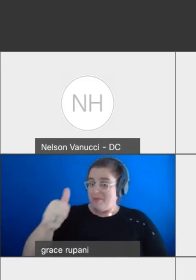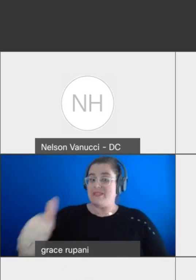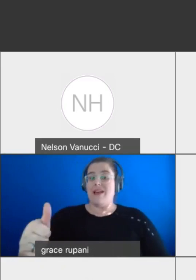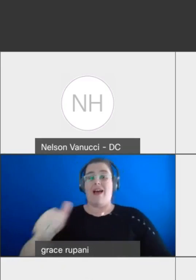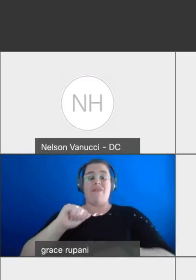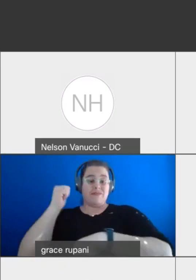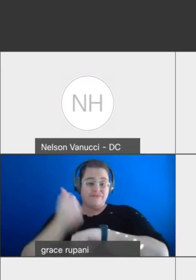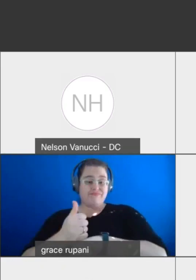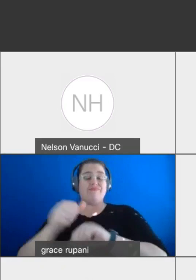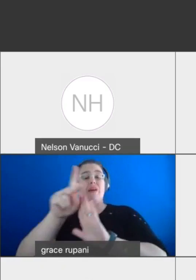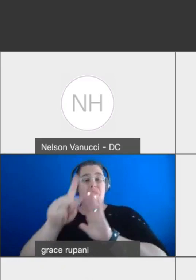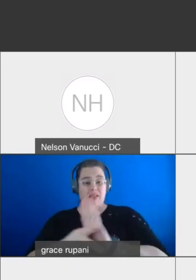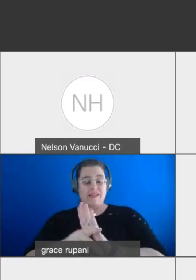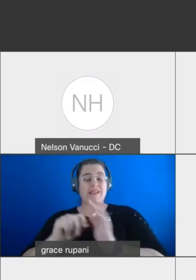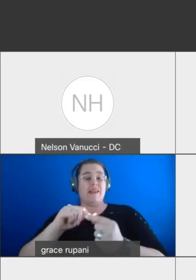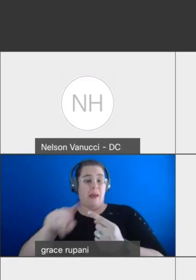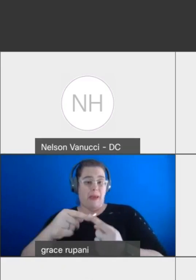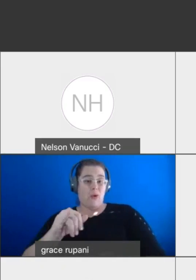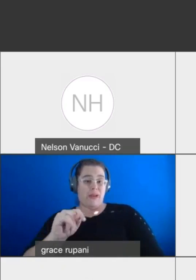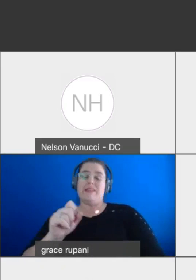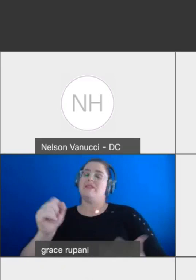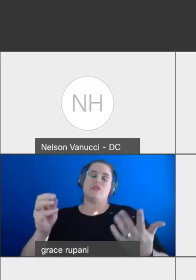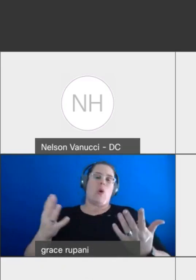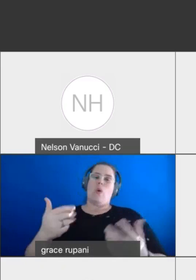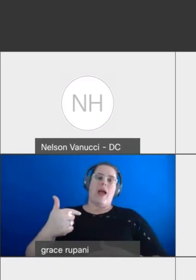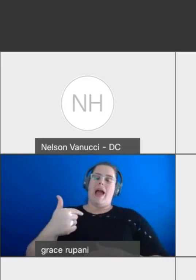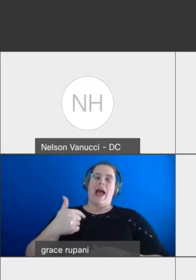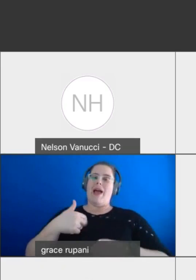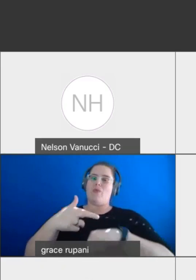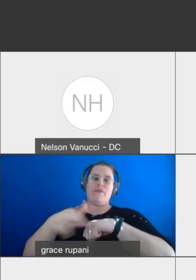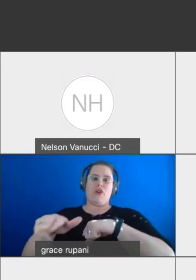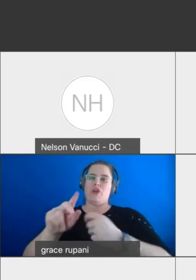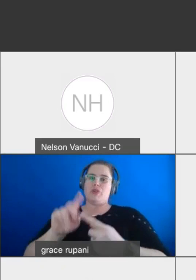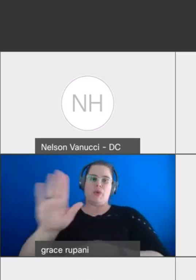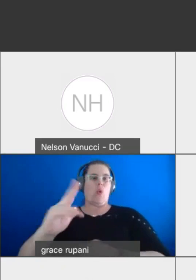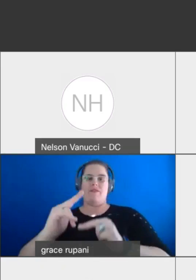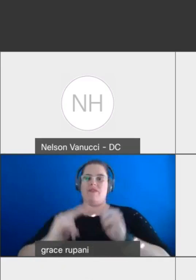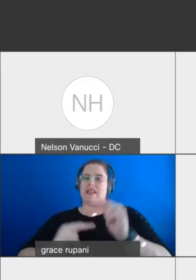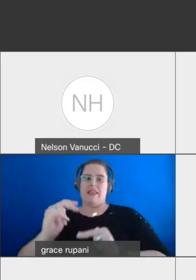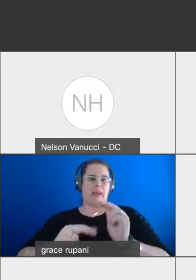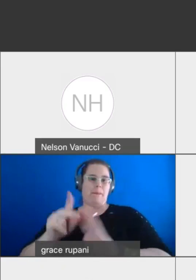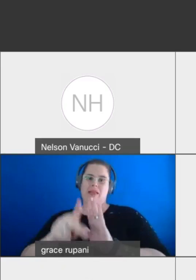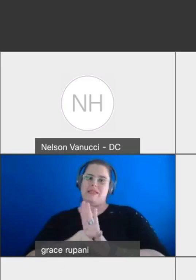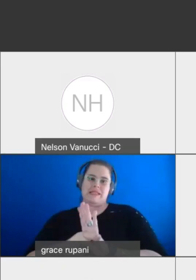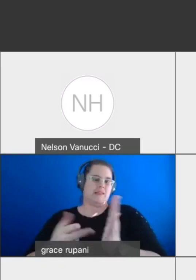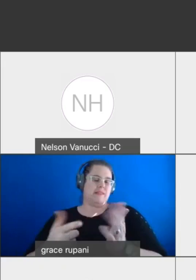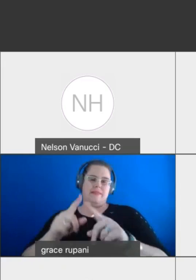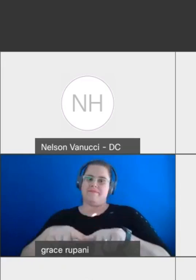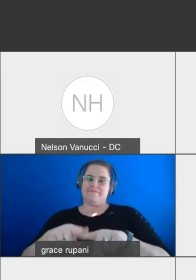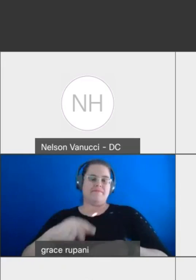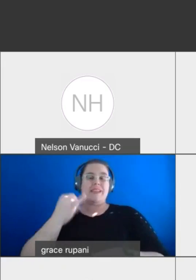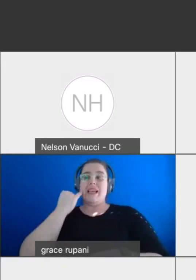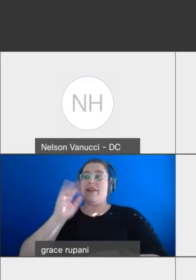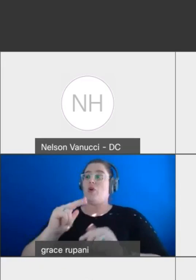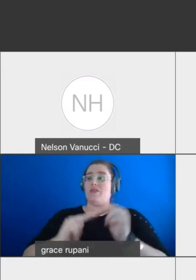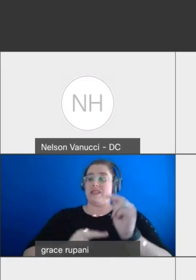policy. So I would refer this question to whatever your facility policy states for required staff testing.